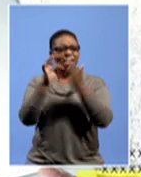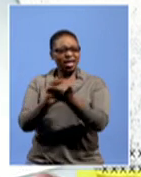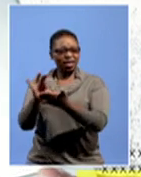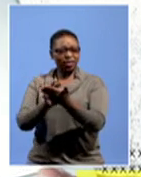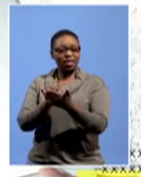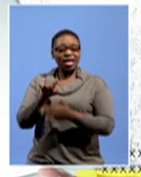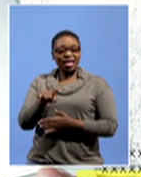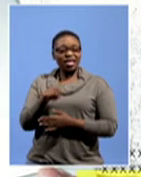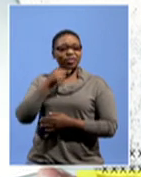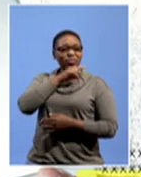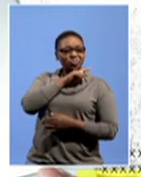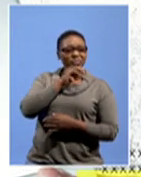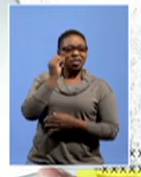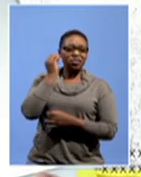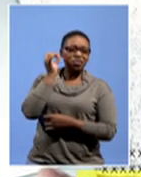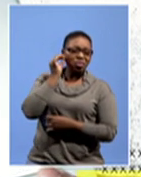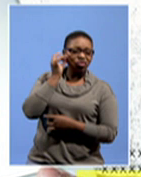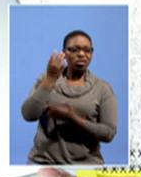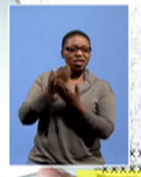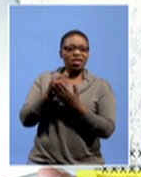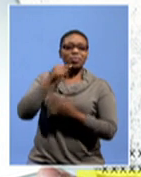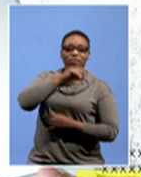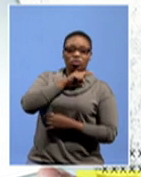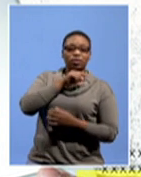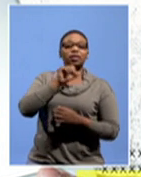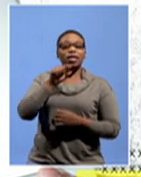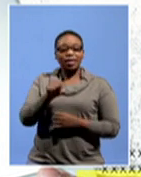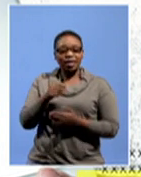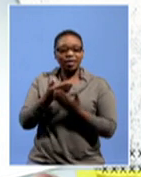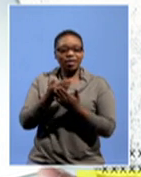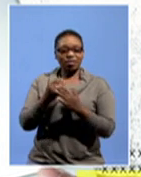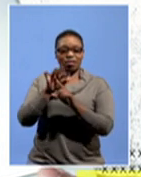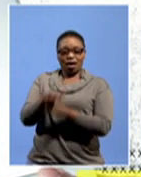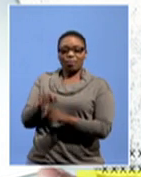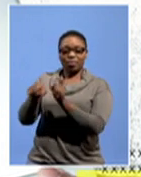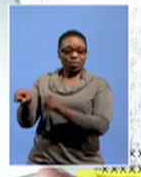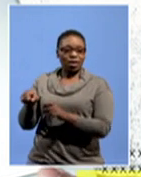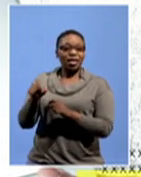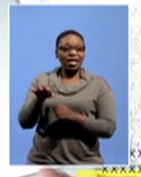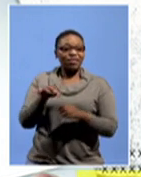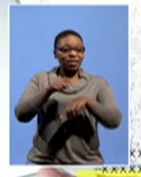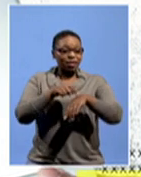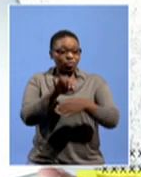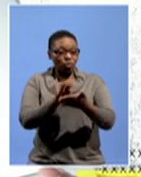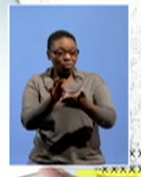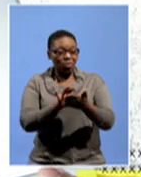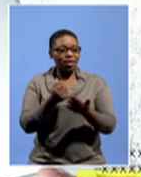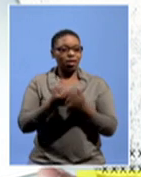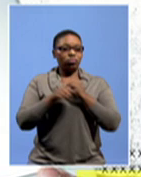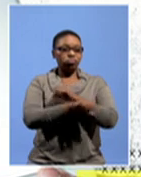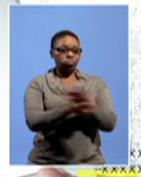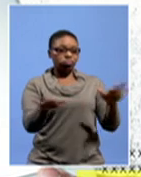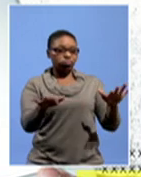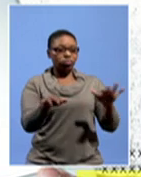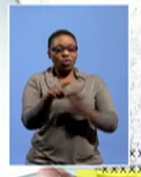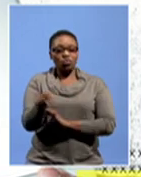false information that is spread with an intent to cause harm. In the case of elections, disinformation is deliberately spread with the